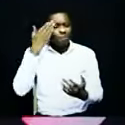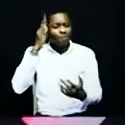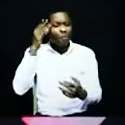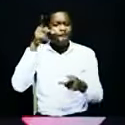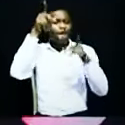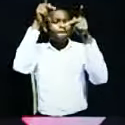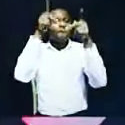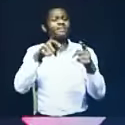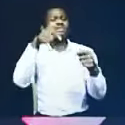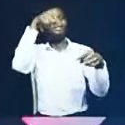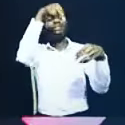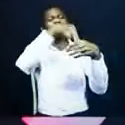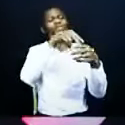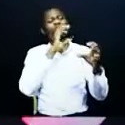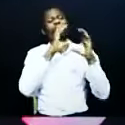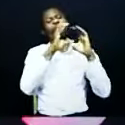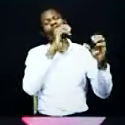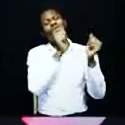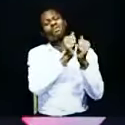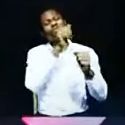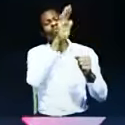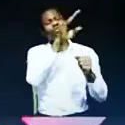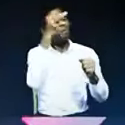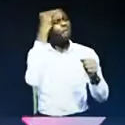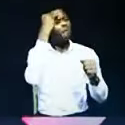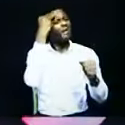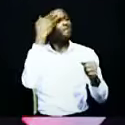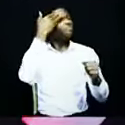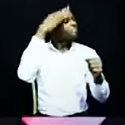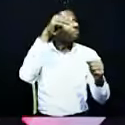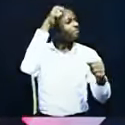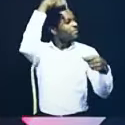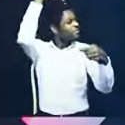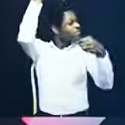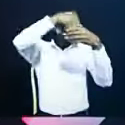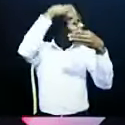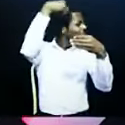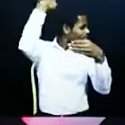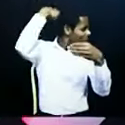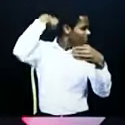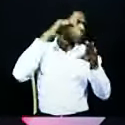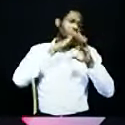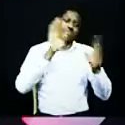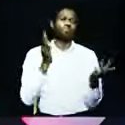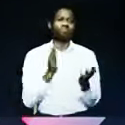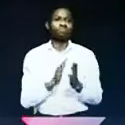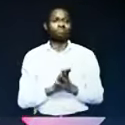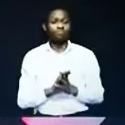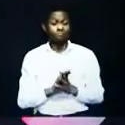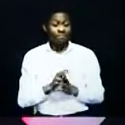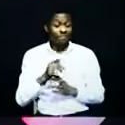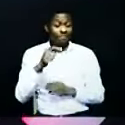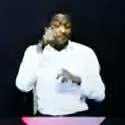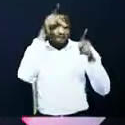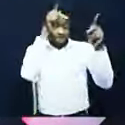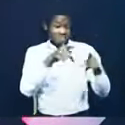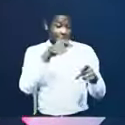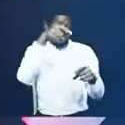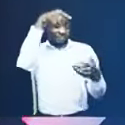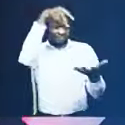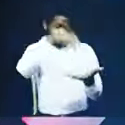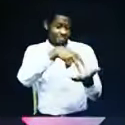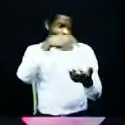you. Build the blocks. Build the blocks. Build the blocks. When you sense